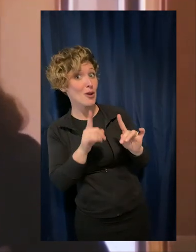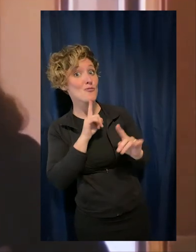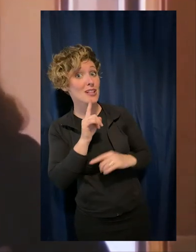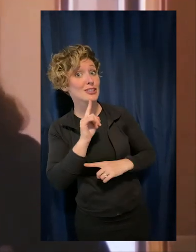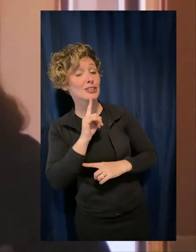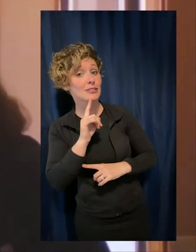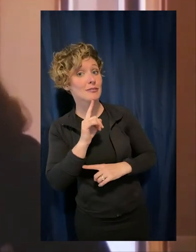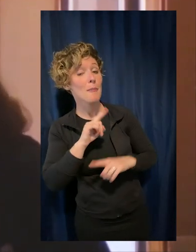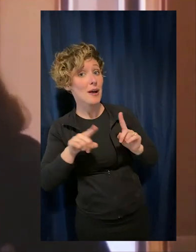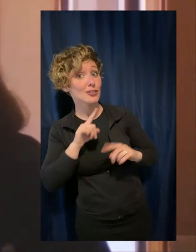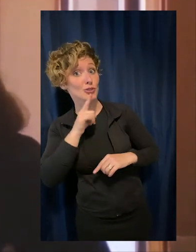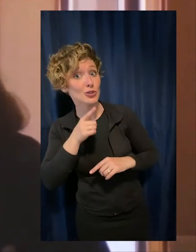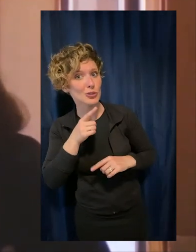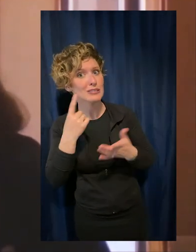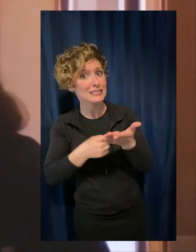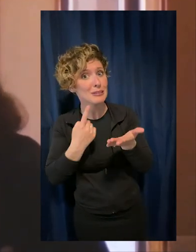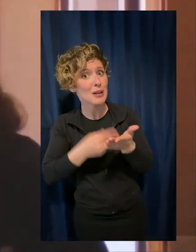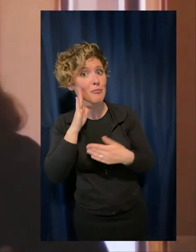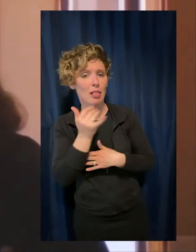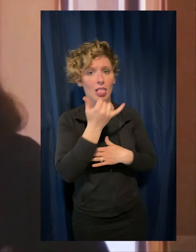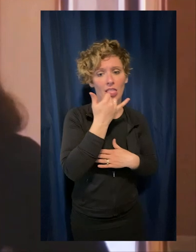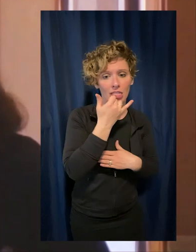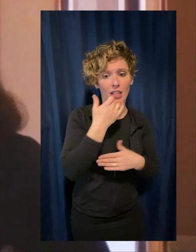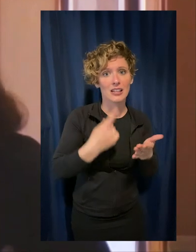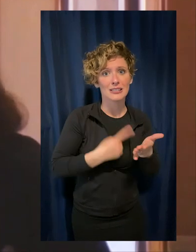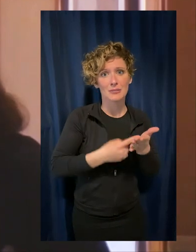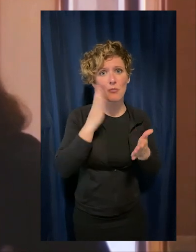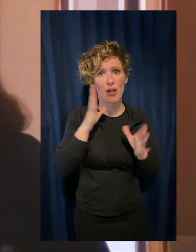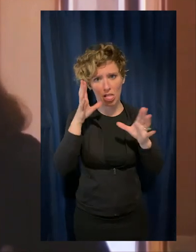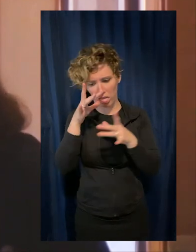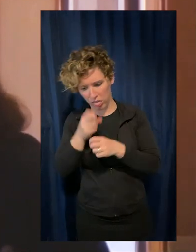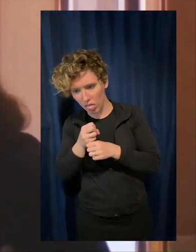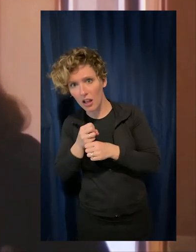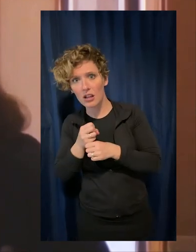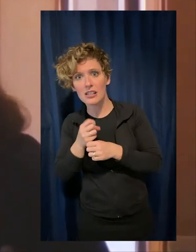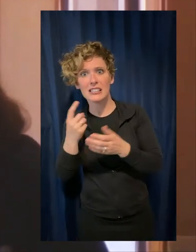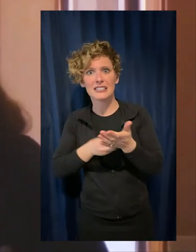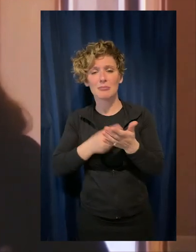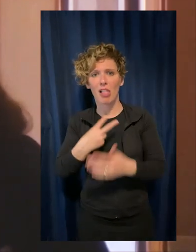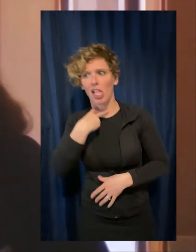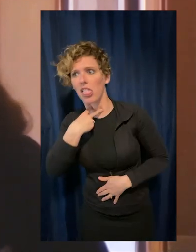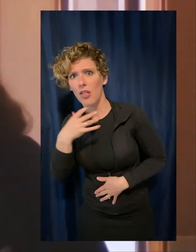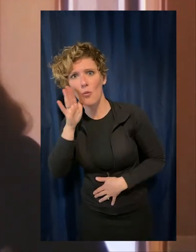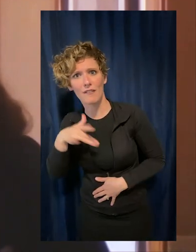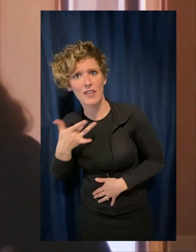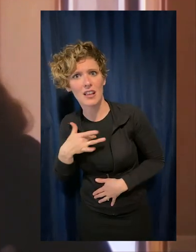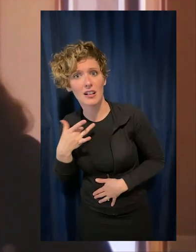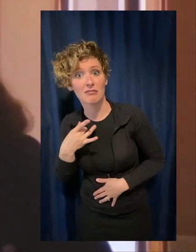to you. You can get all hung up in a prickly perch, and your game will fly on. You'll be left in the